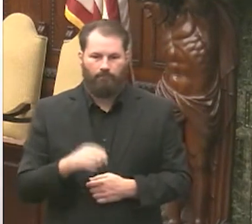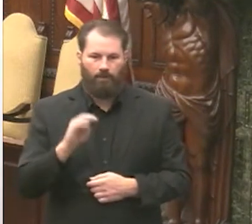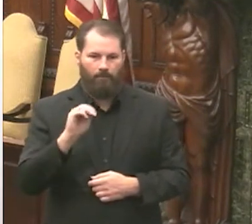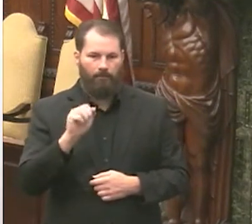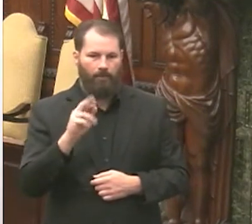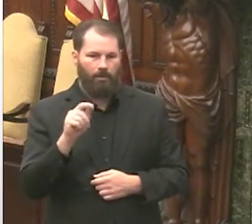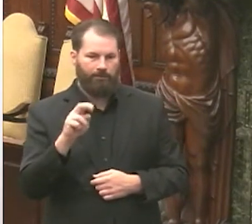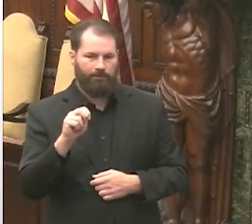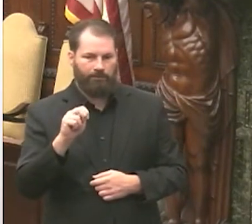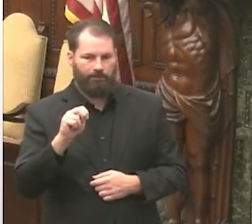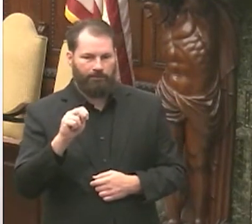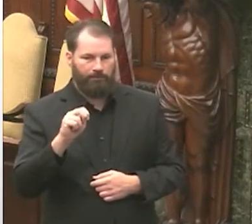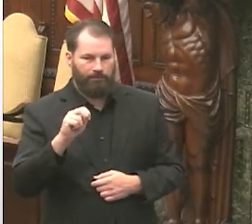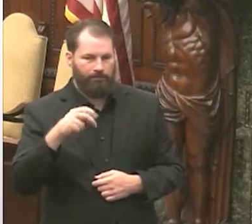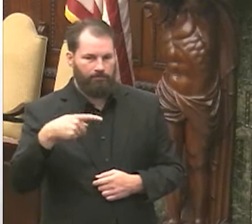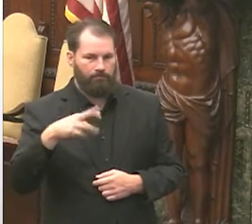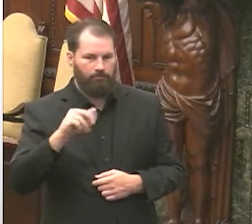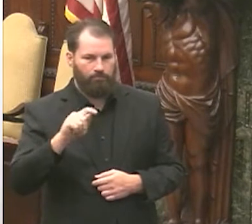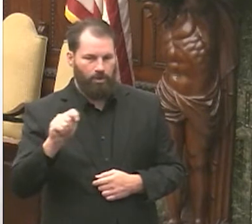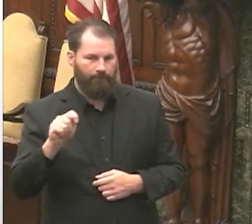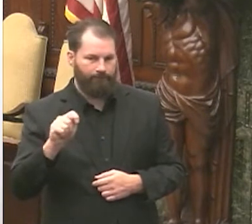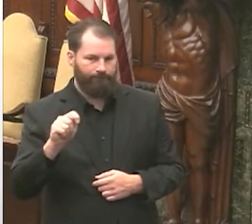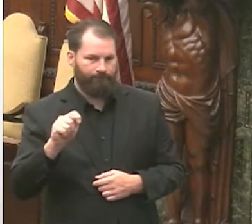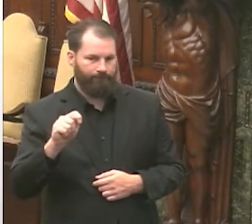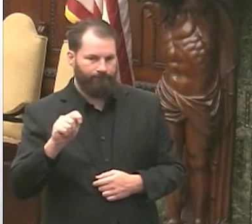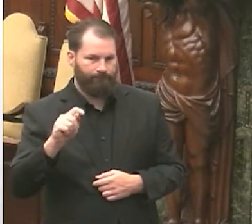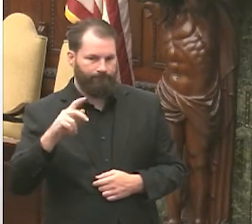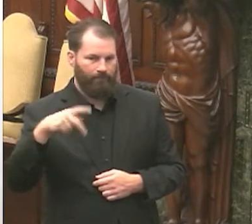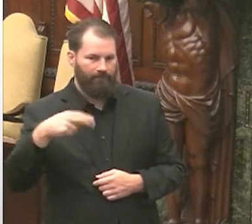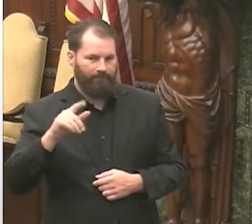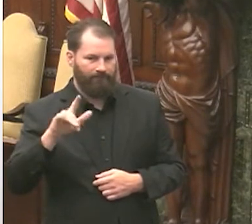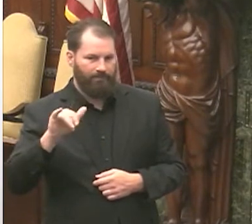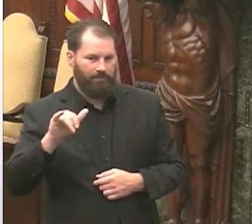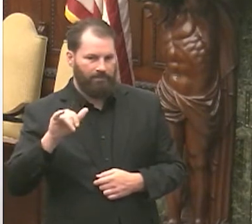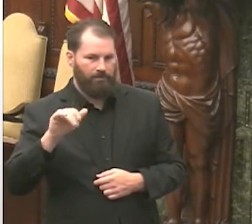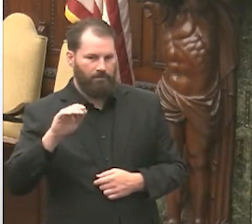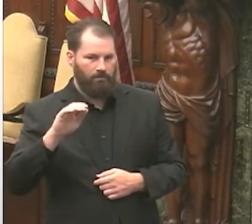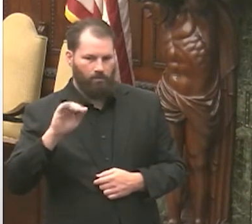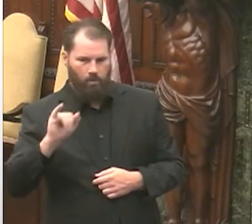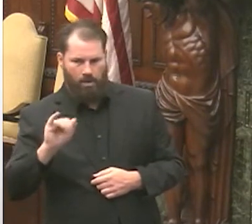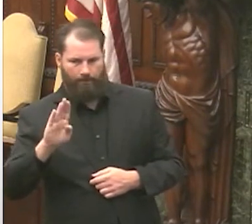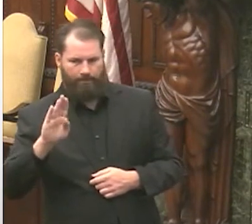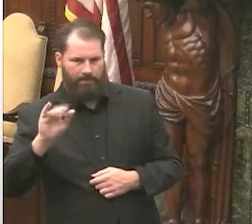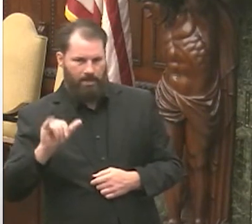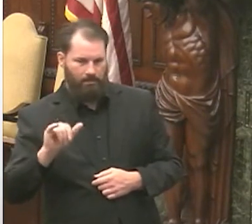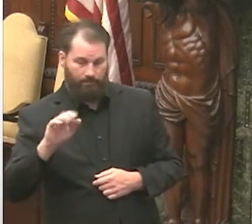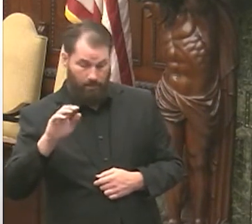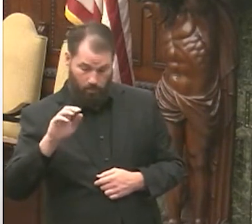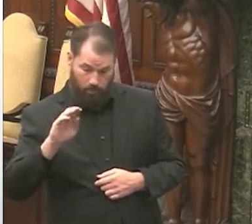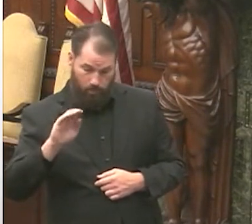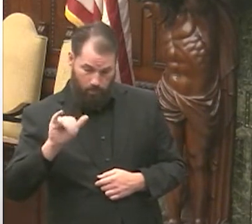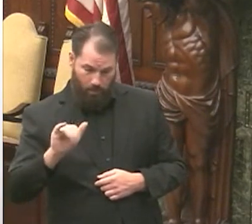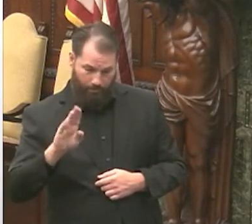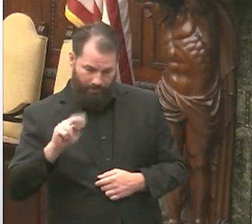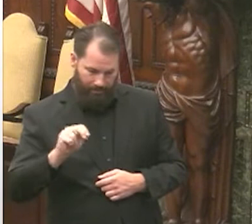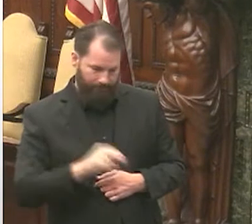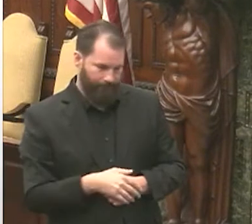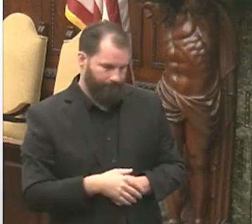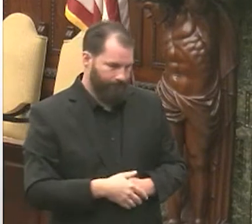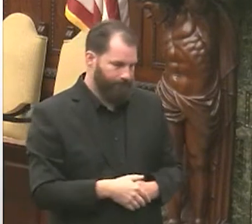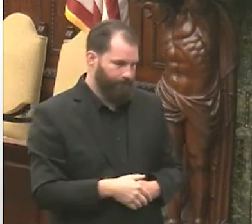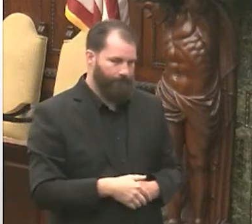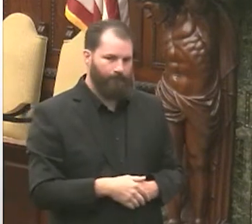These 2 questions are for Dr. Farley. Dr. Farley, yesterday the president mentioned, or at the president's press conference, there were 50